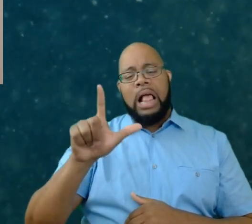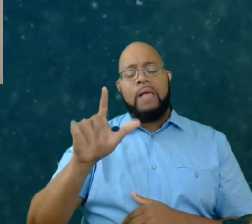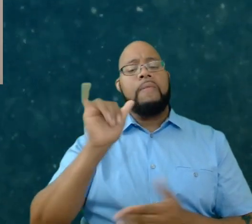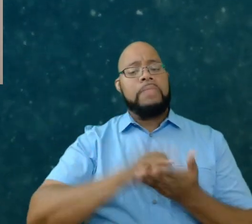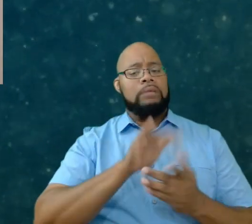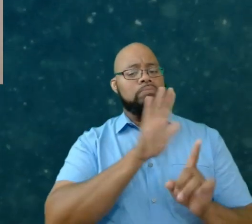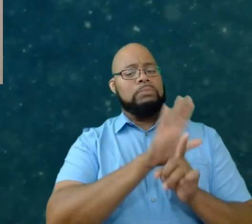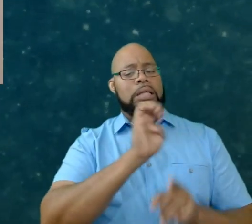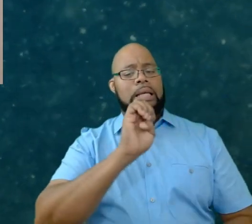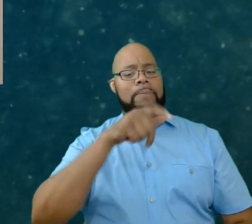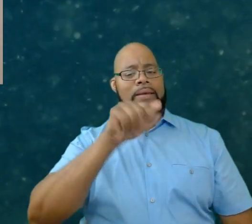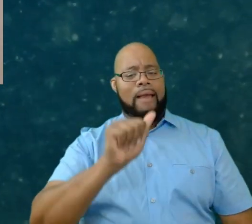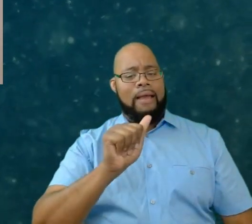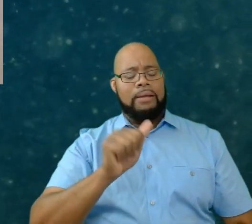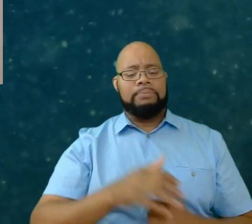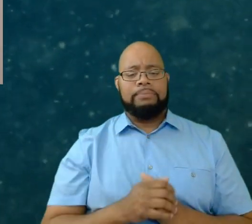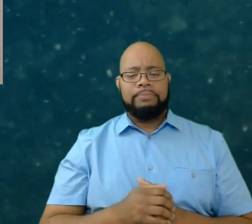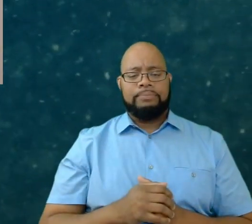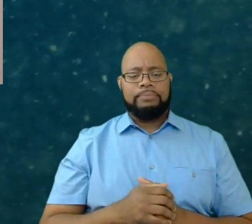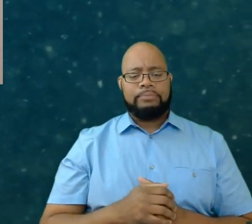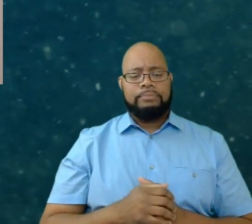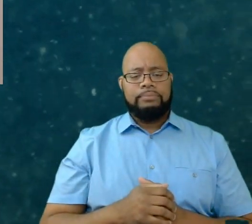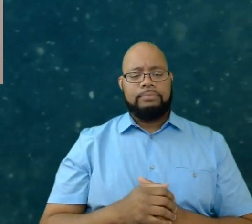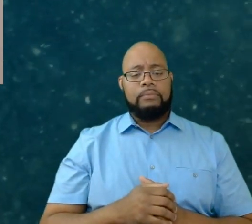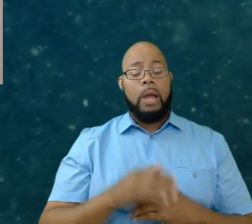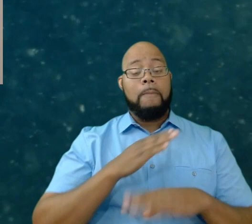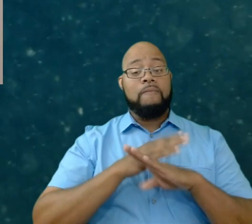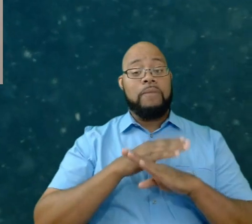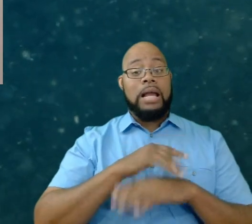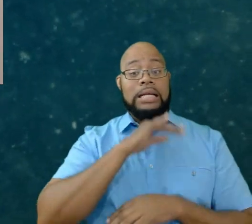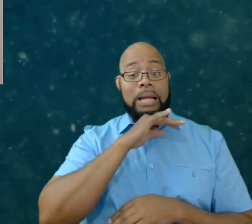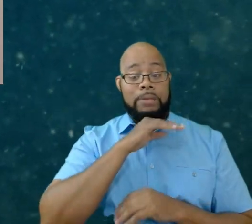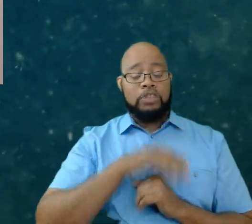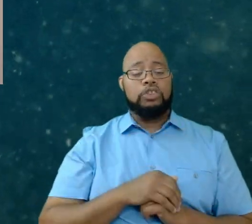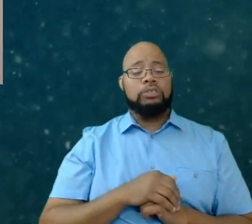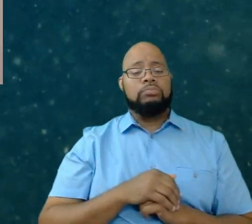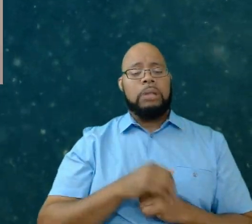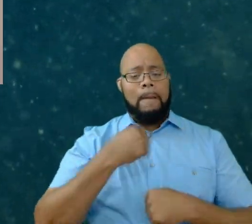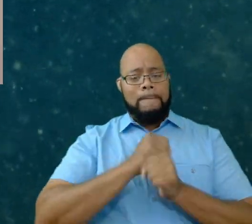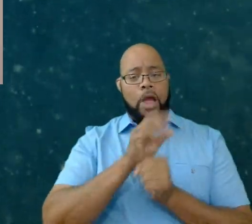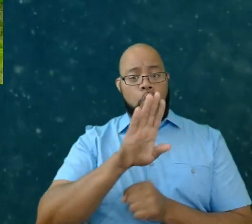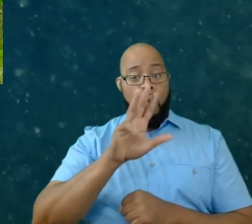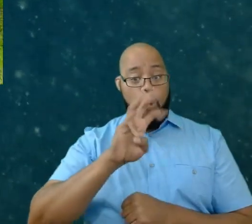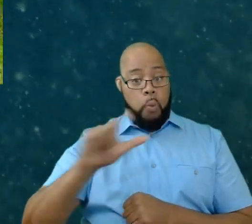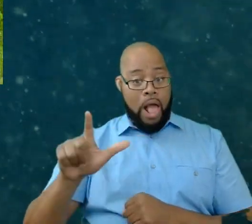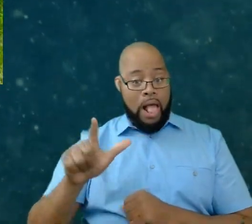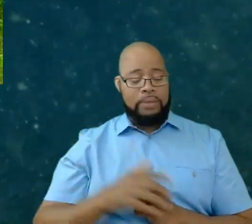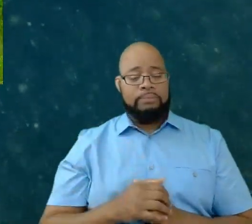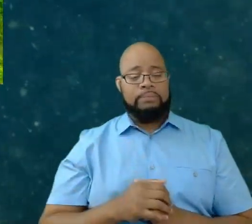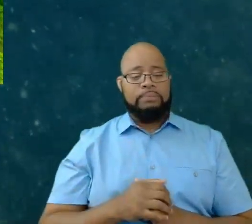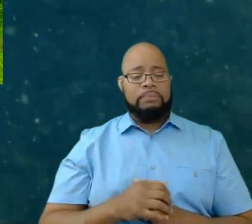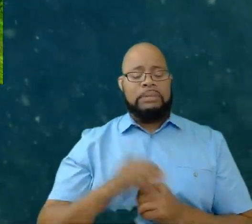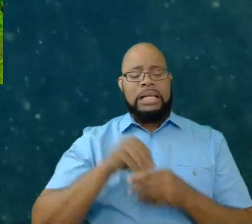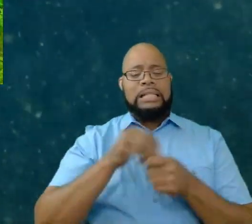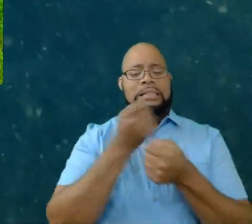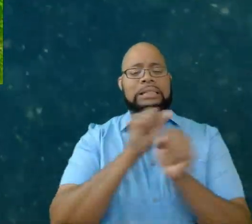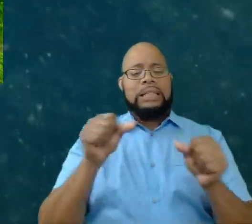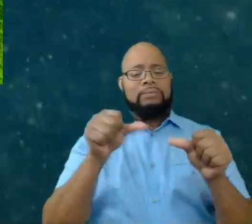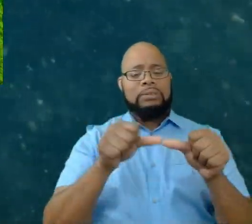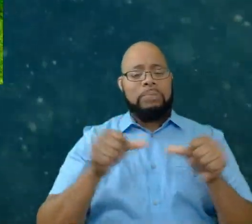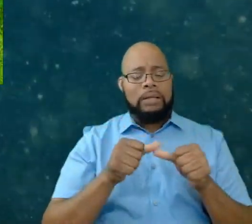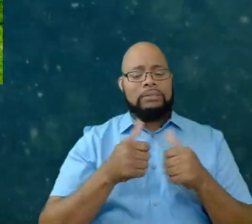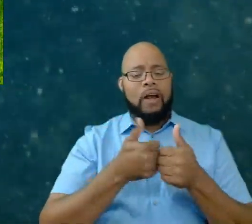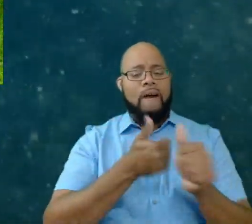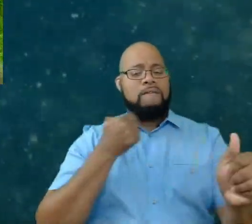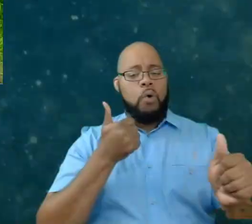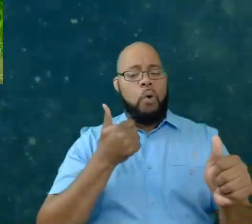nitrate of around 10 milligrams per liter, according to the EPA. So, to prevent contamination, you should construct your well, if you are constructing your well, in